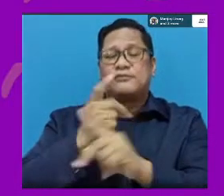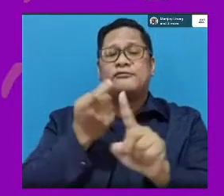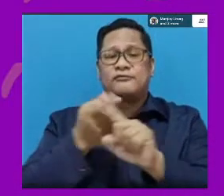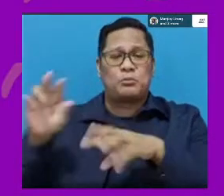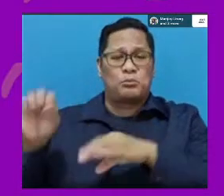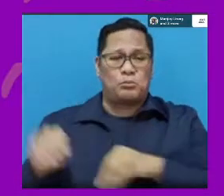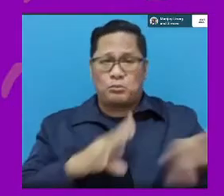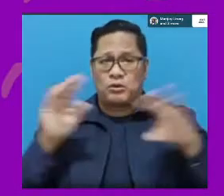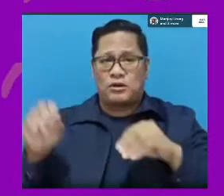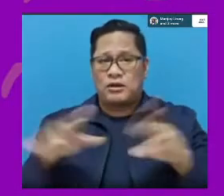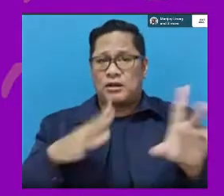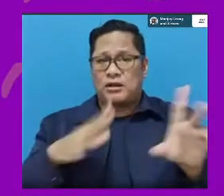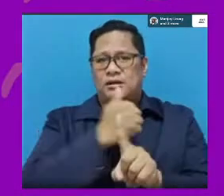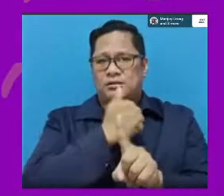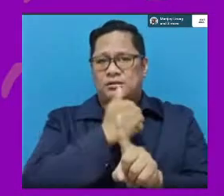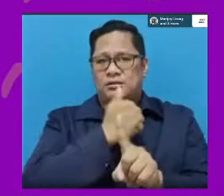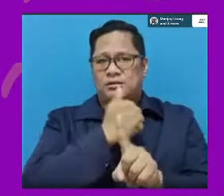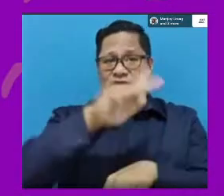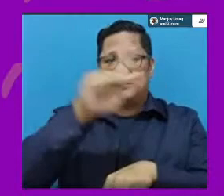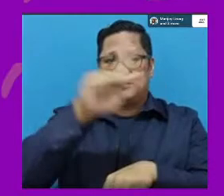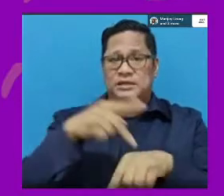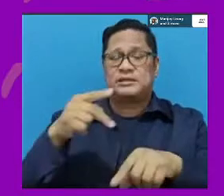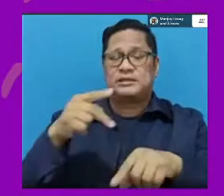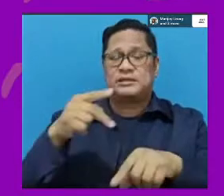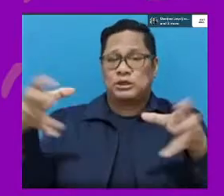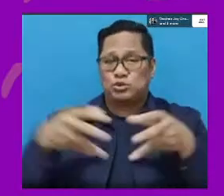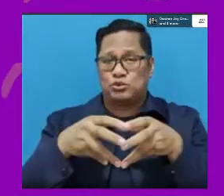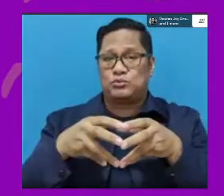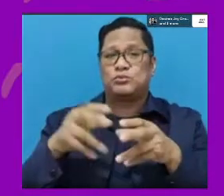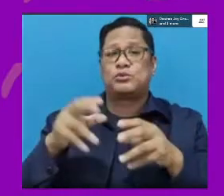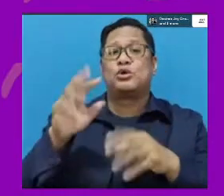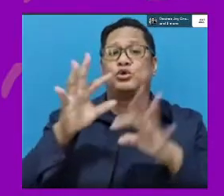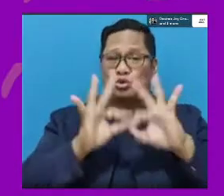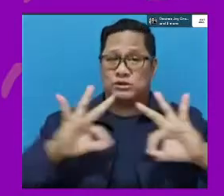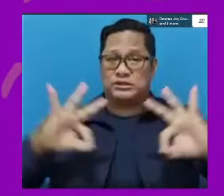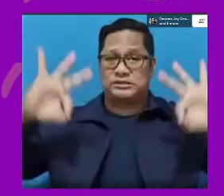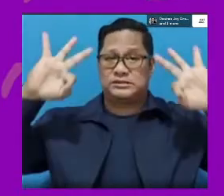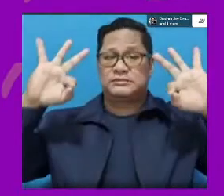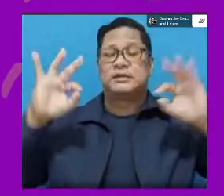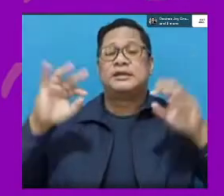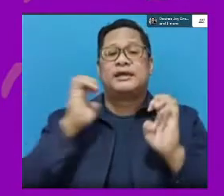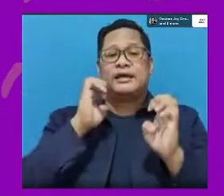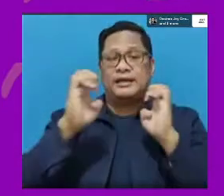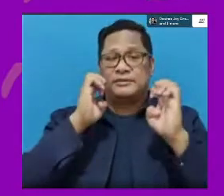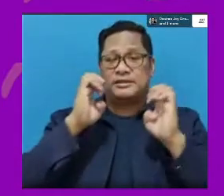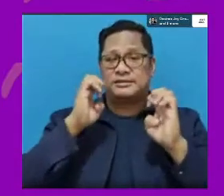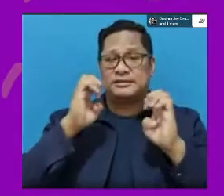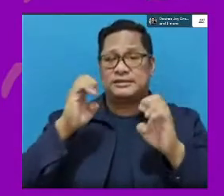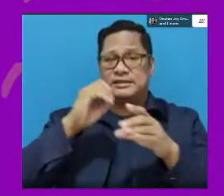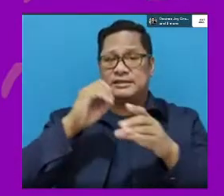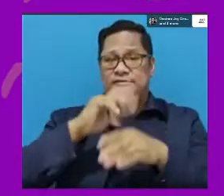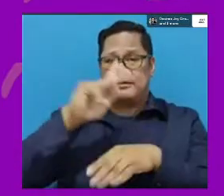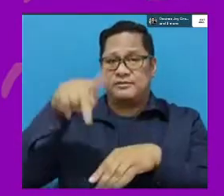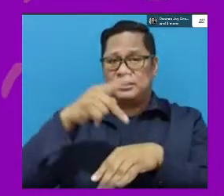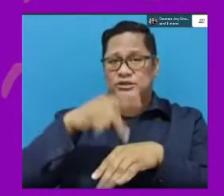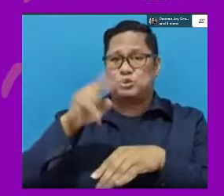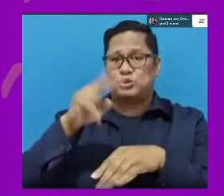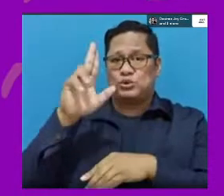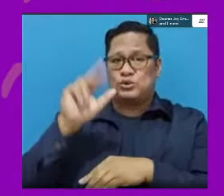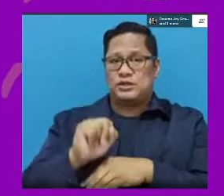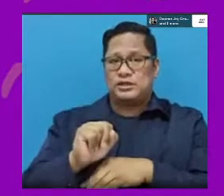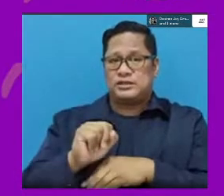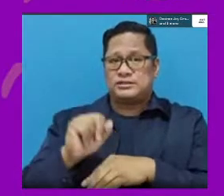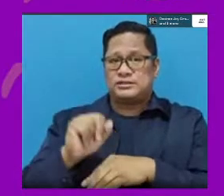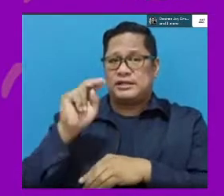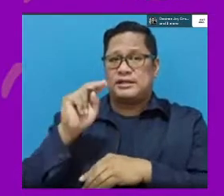Abuse Philippine Task Force, UNICEF, and the embassies in the Philippines of the United States, the